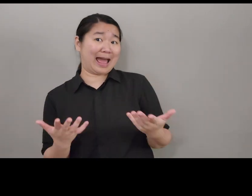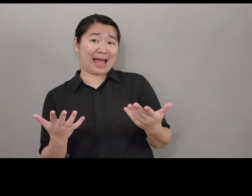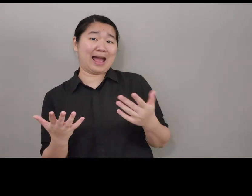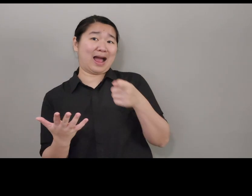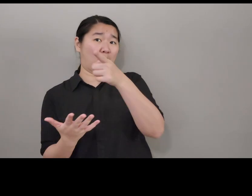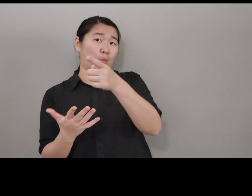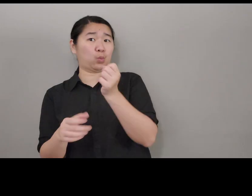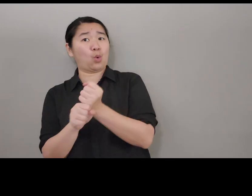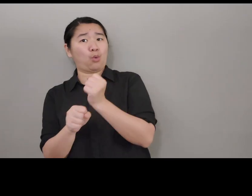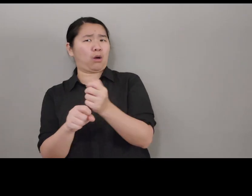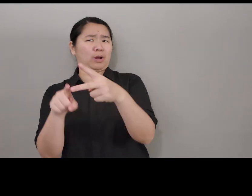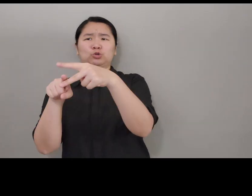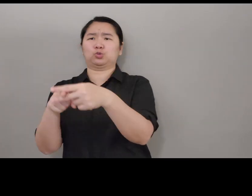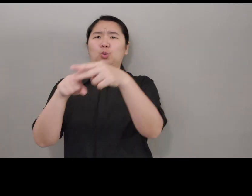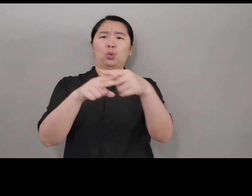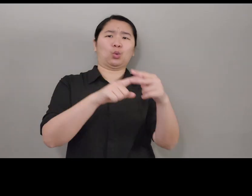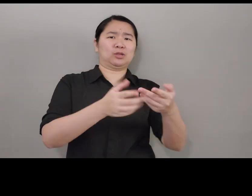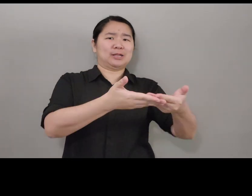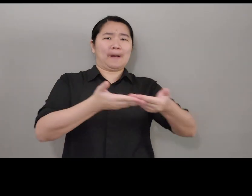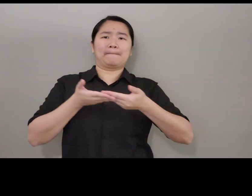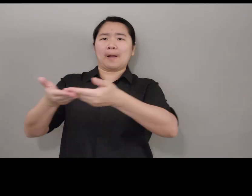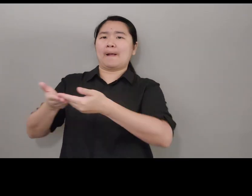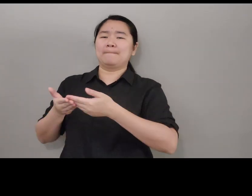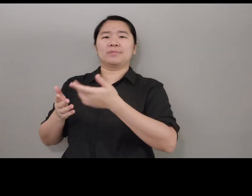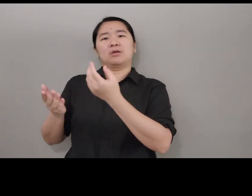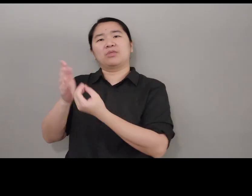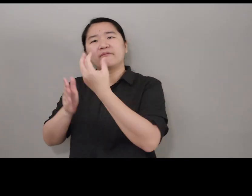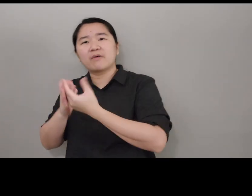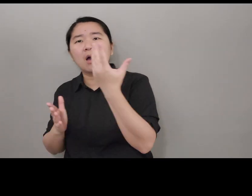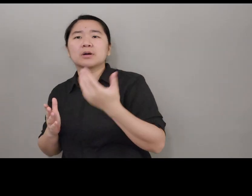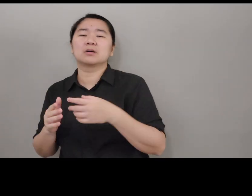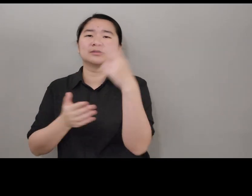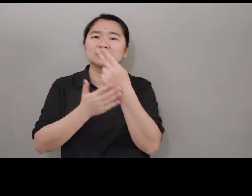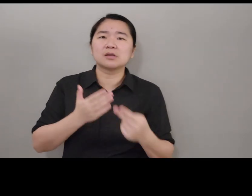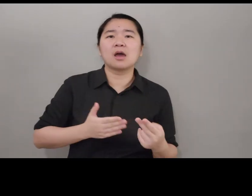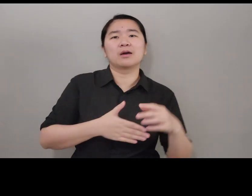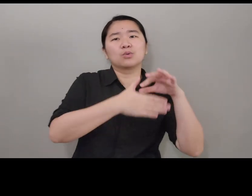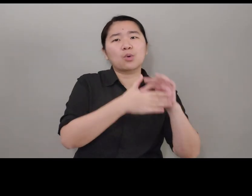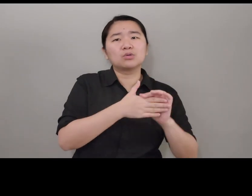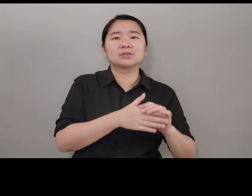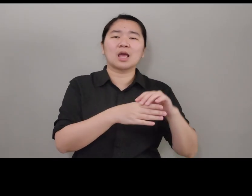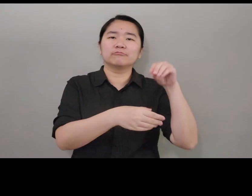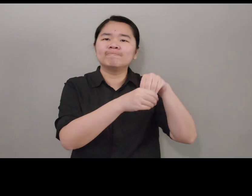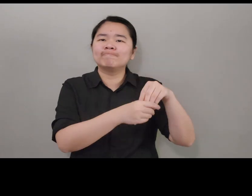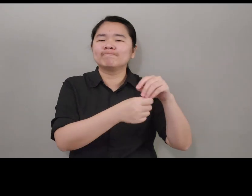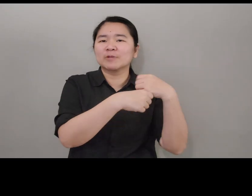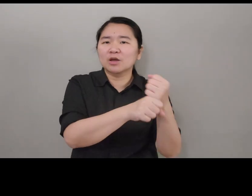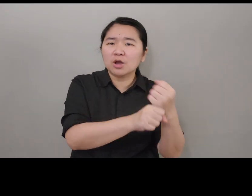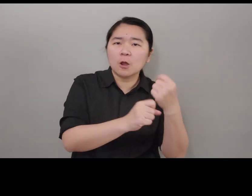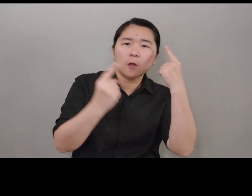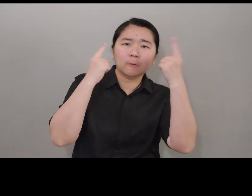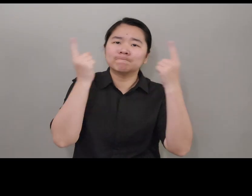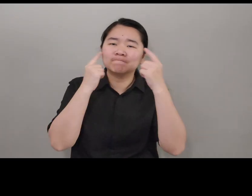easier for developers, designers, content creators to be able to actually go in and implement this learning and